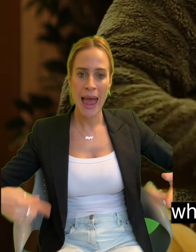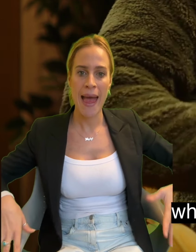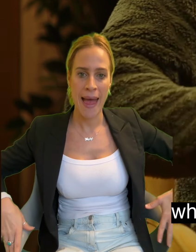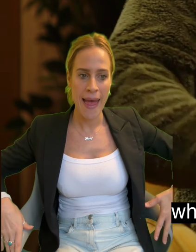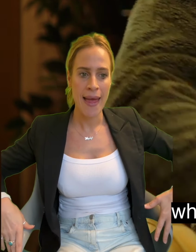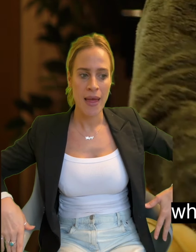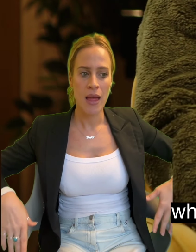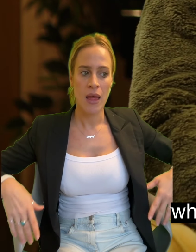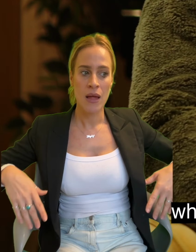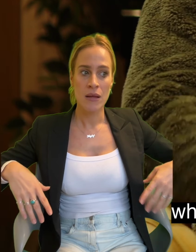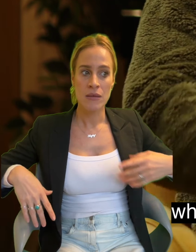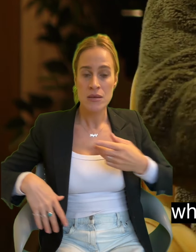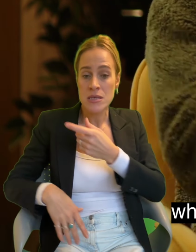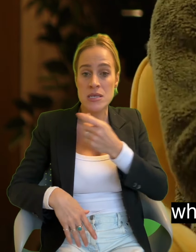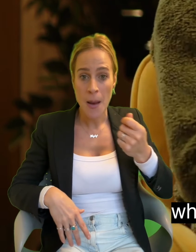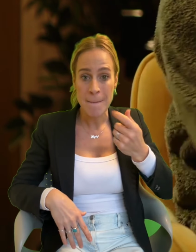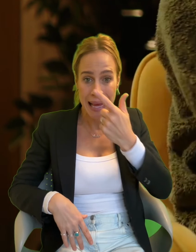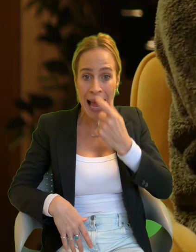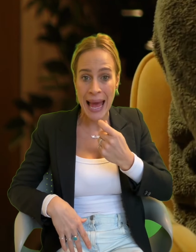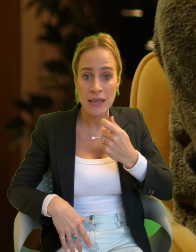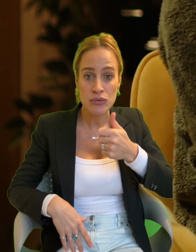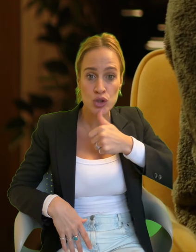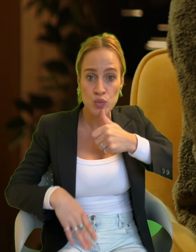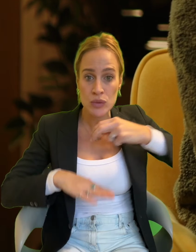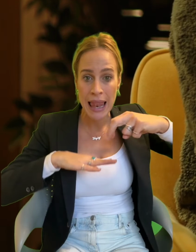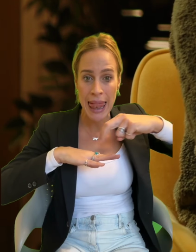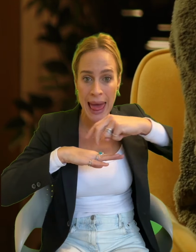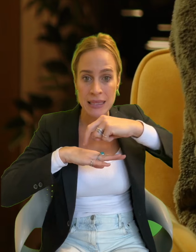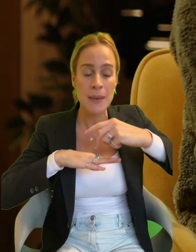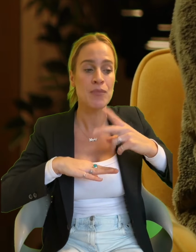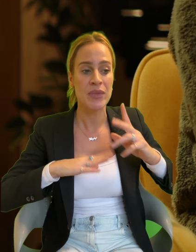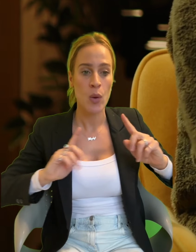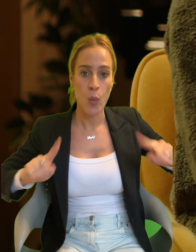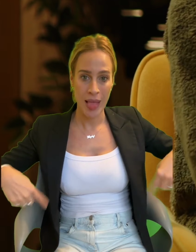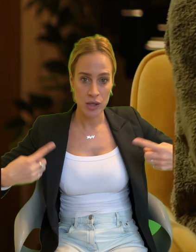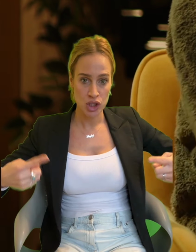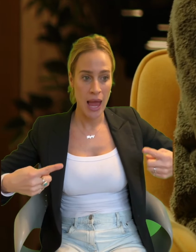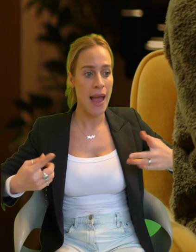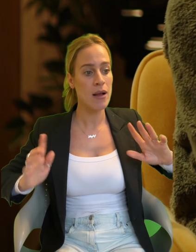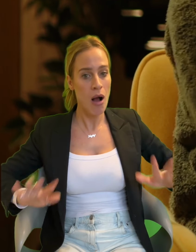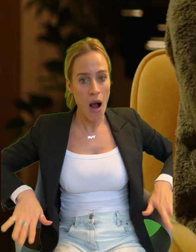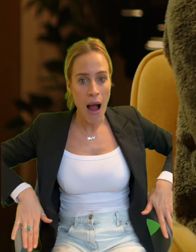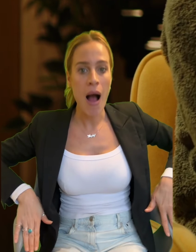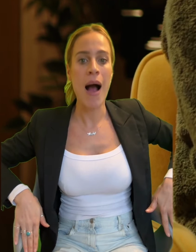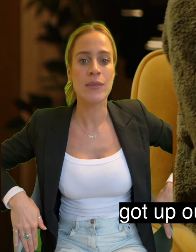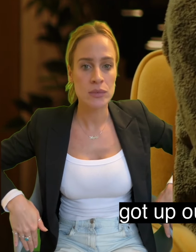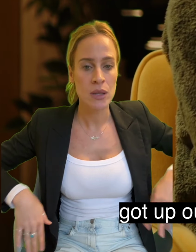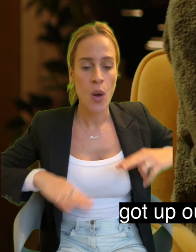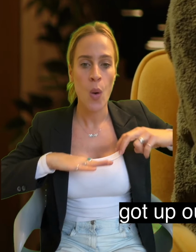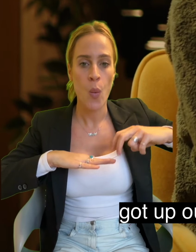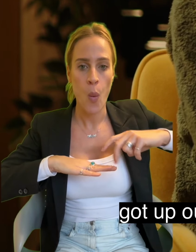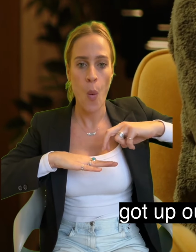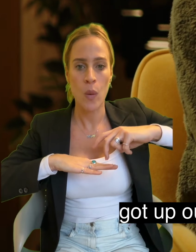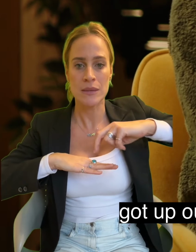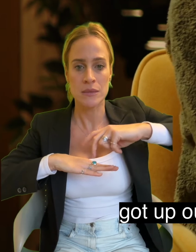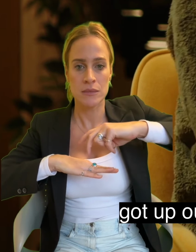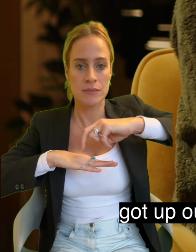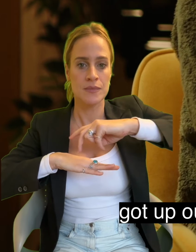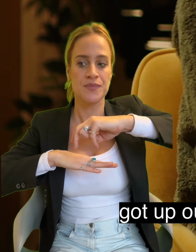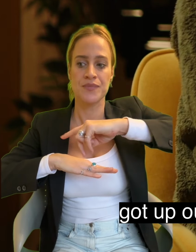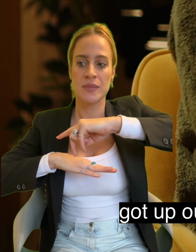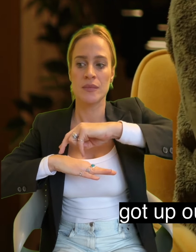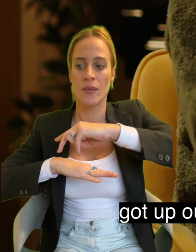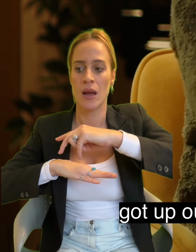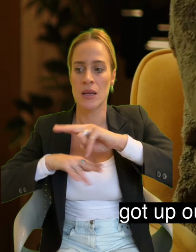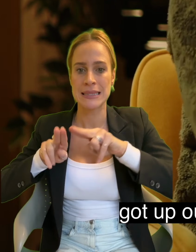but some of them can use the legs in some way. This young boy could actually walk a few steps. Got up out of his wheelchair, walked over